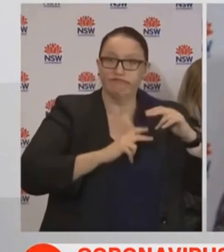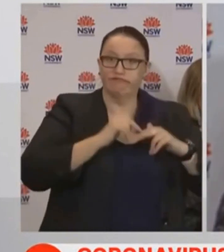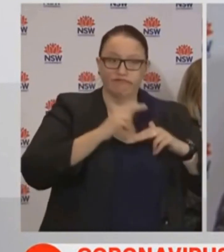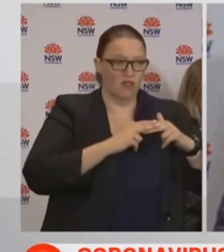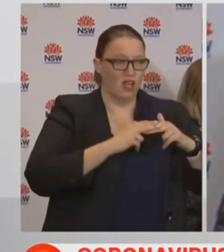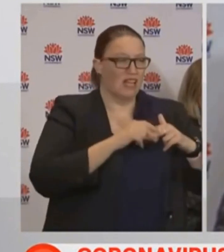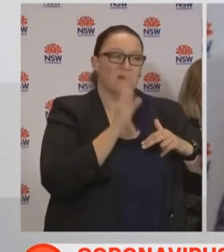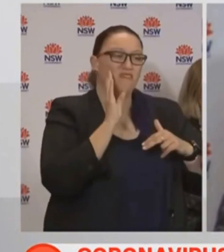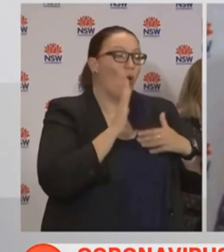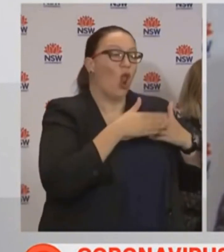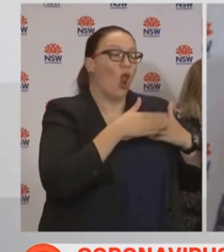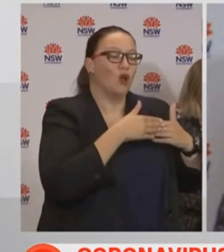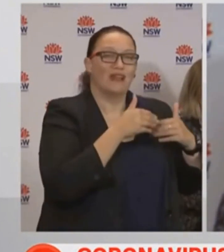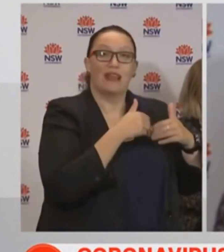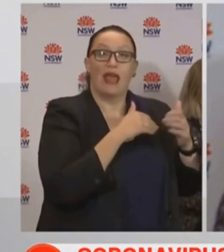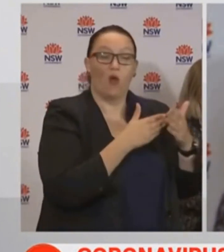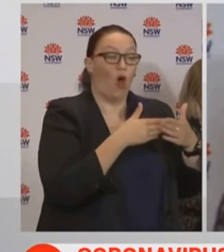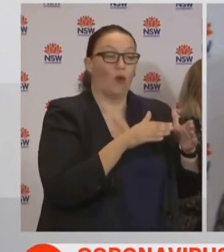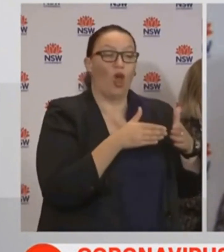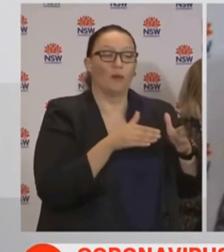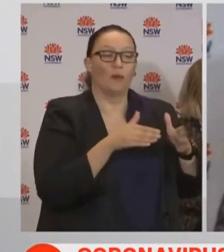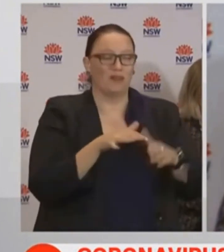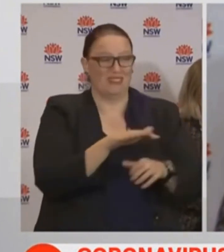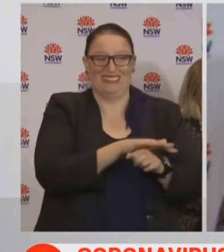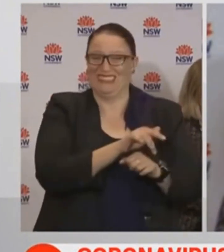previously closed because of the virus,